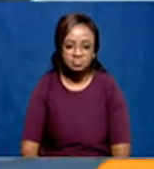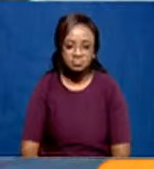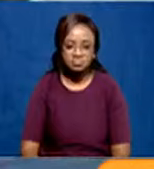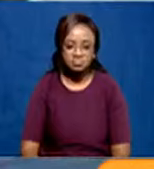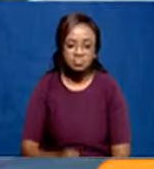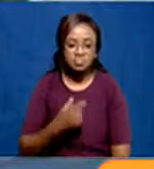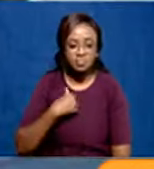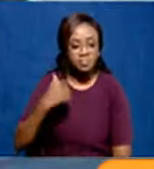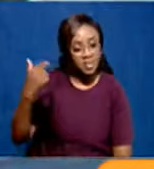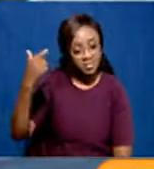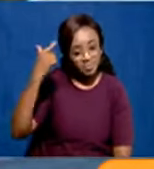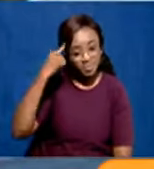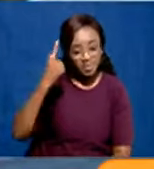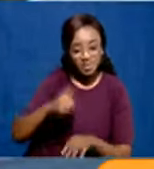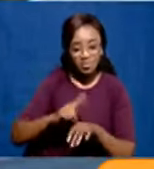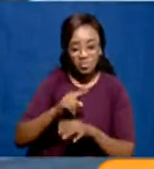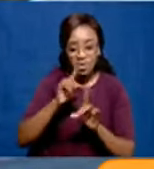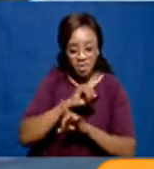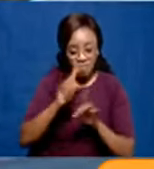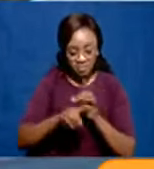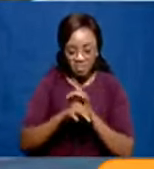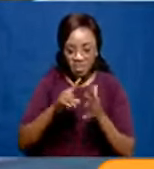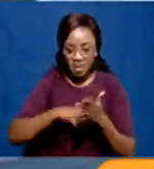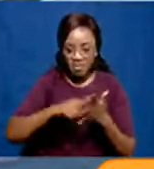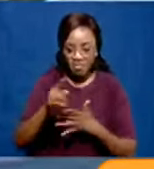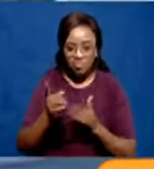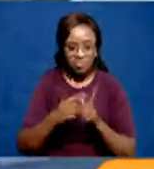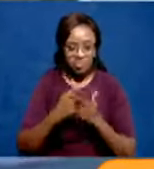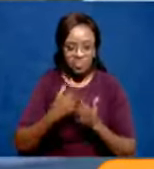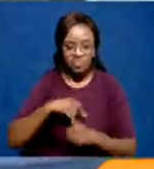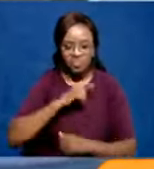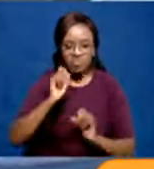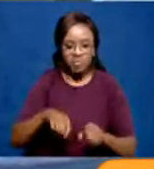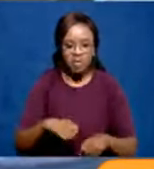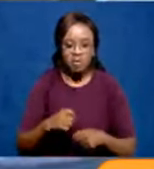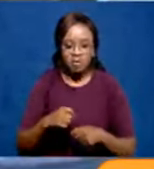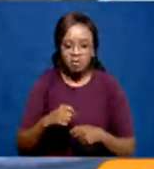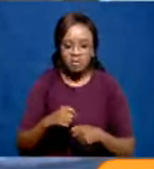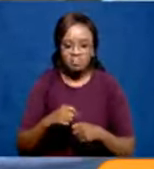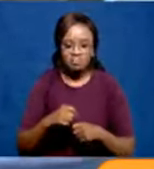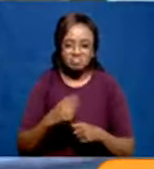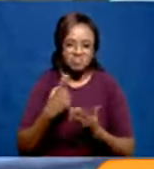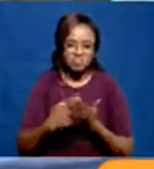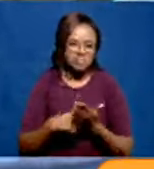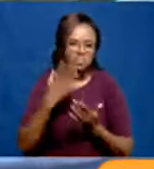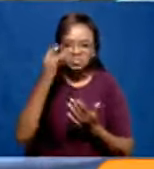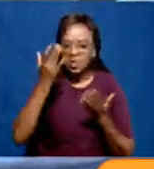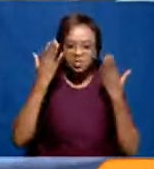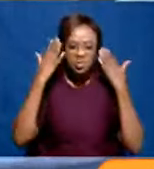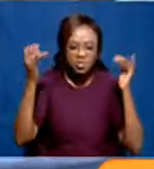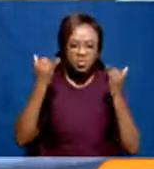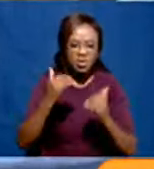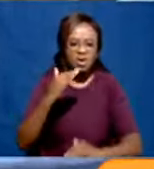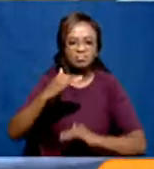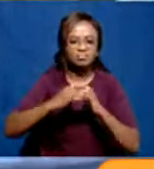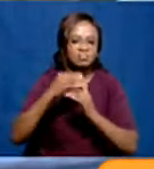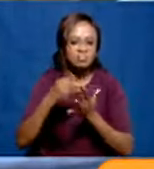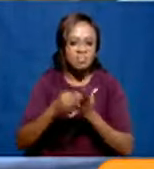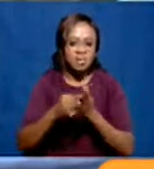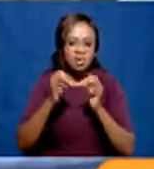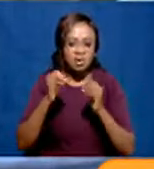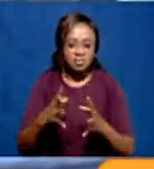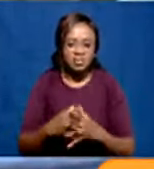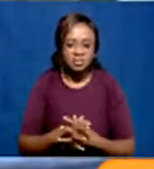I think once the tariffs are out, then I think we can have that discussion, you know, because right now we are speculating. Yes. But then what are we